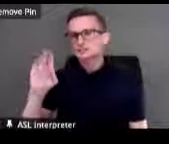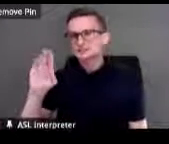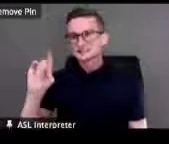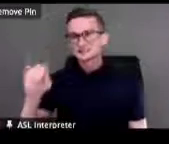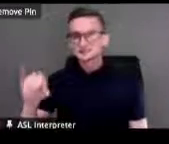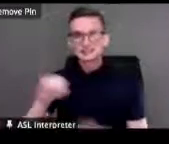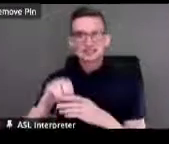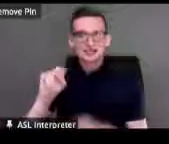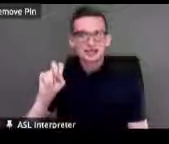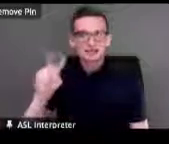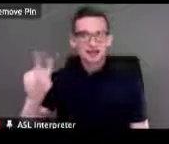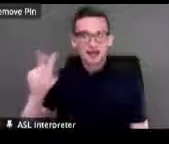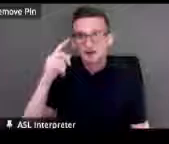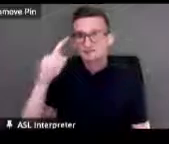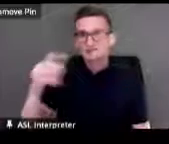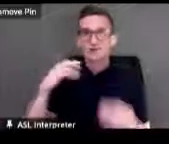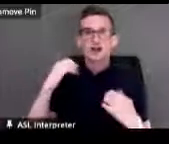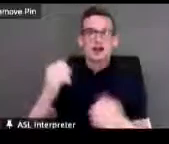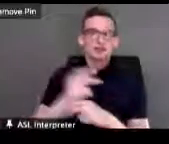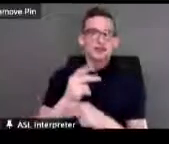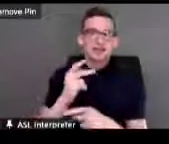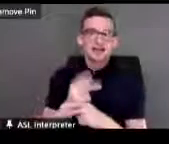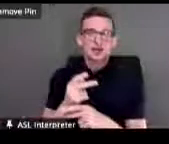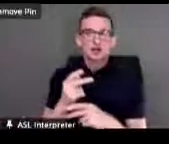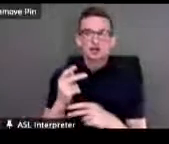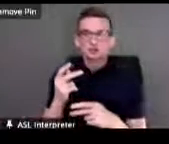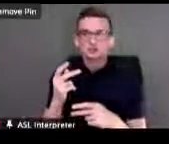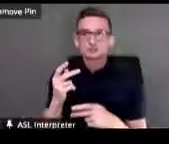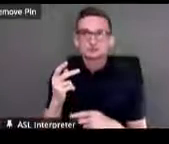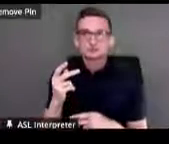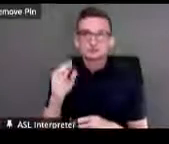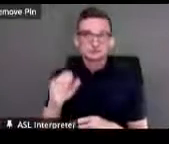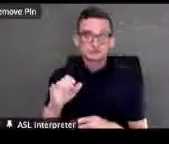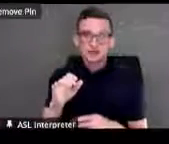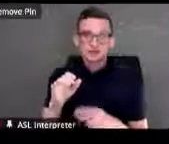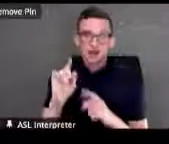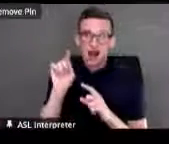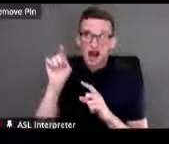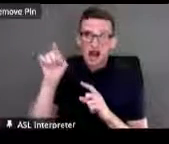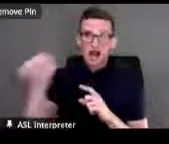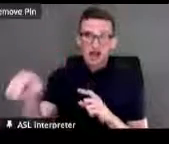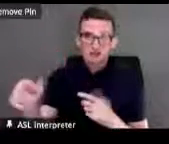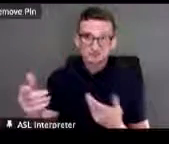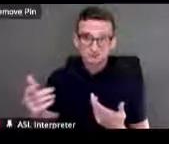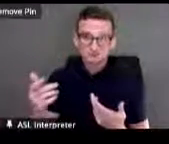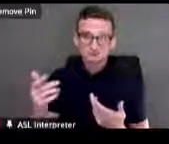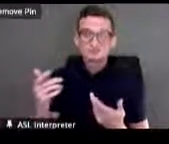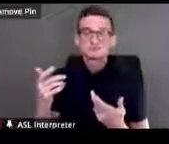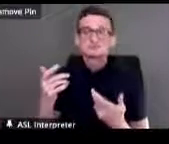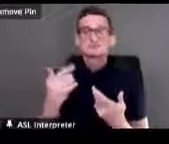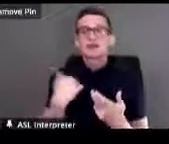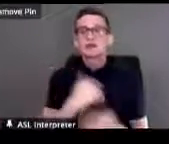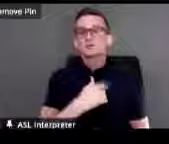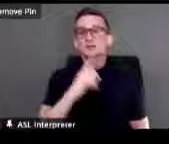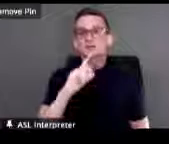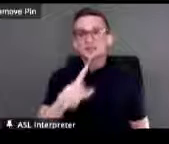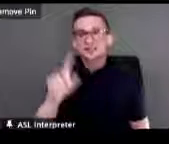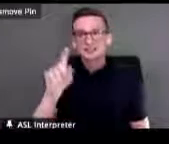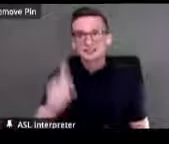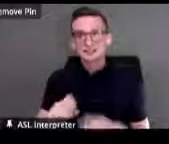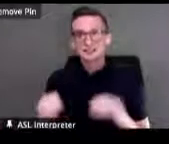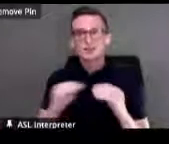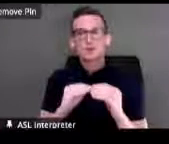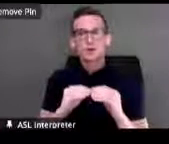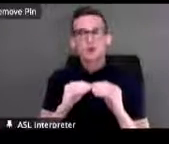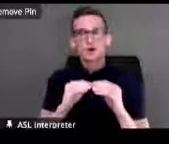our healthcare that isn't minor things. And we really need a more cohesive system